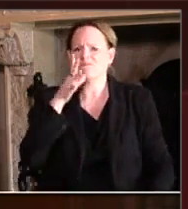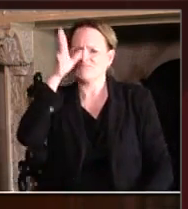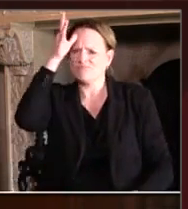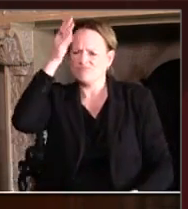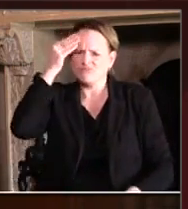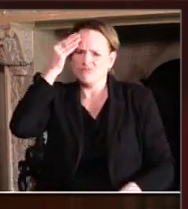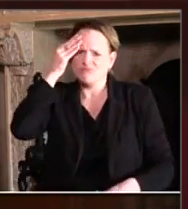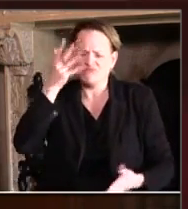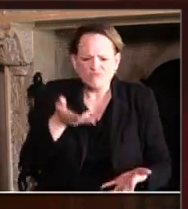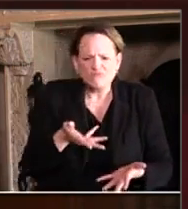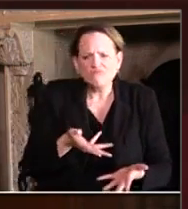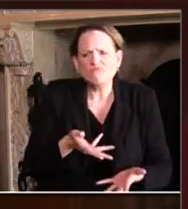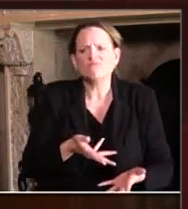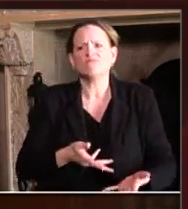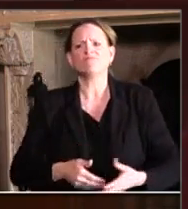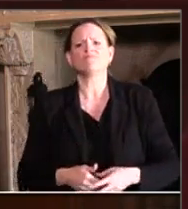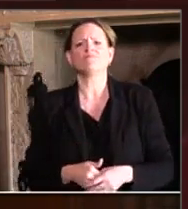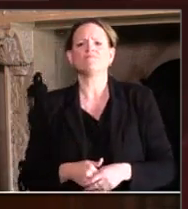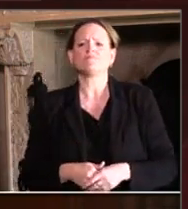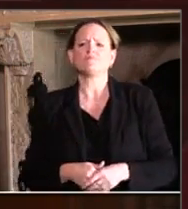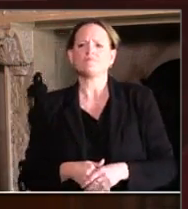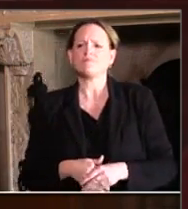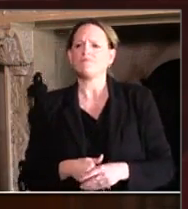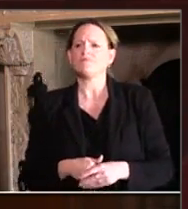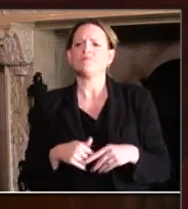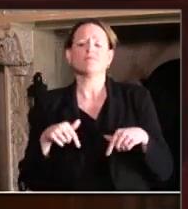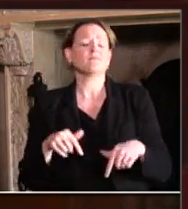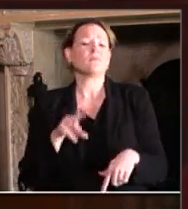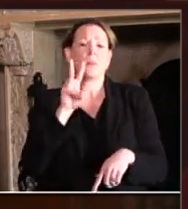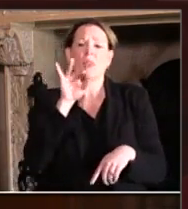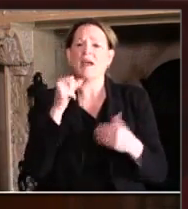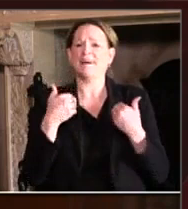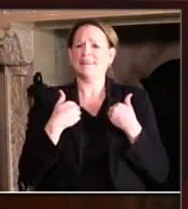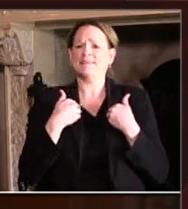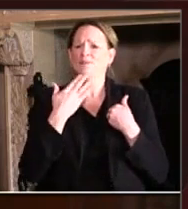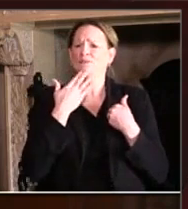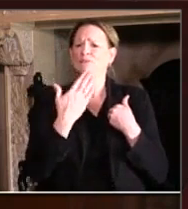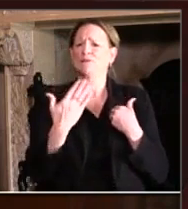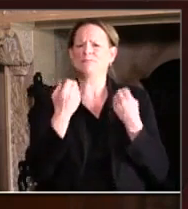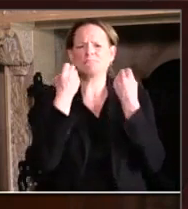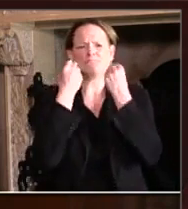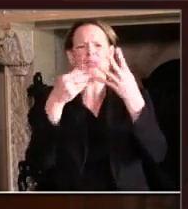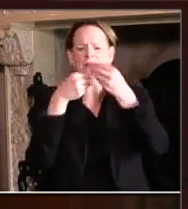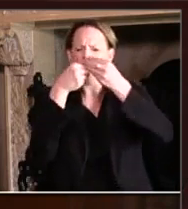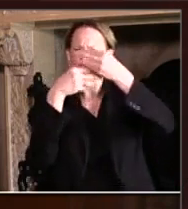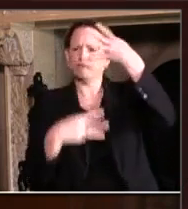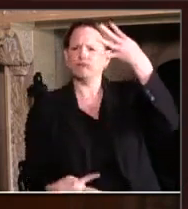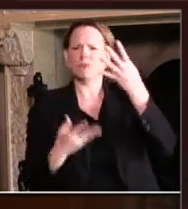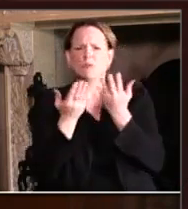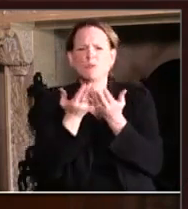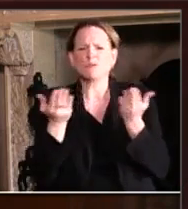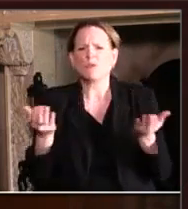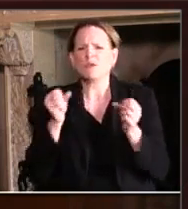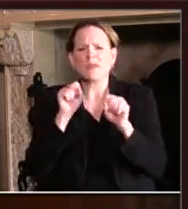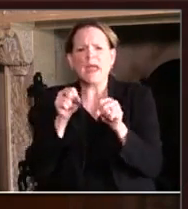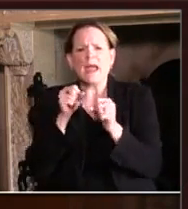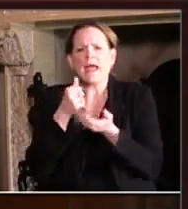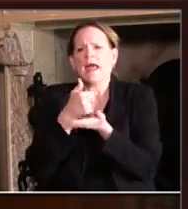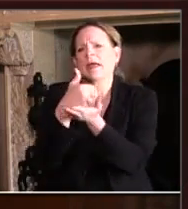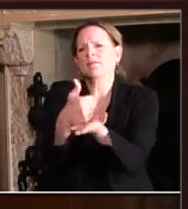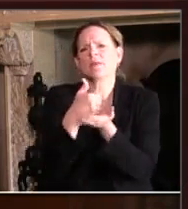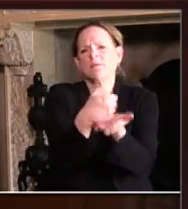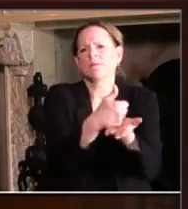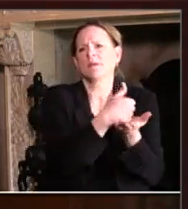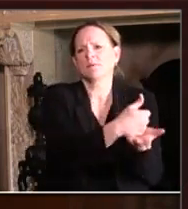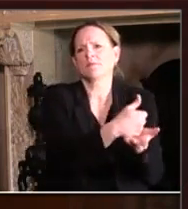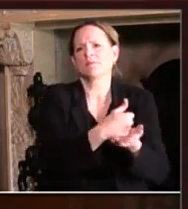excellent resources available to us. One that I'd like to highlight today is a new offering by Children's Wisconsin